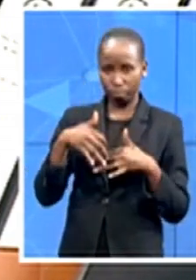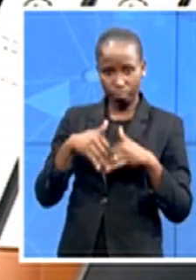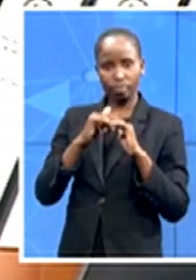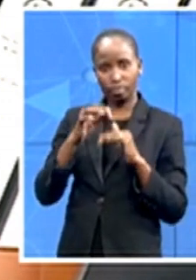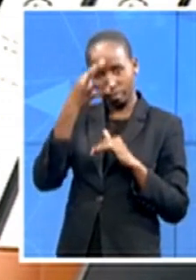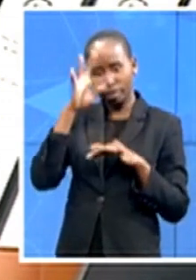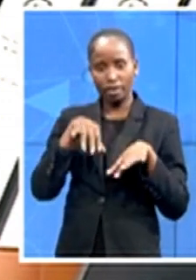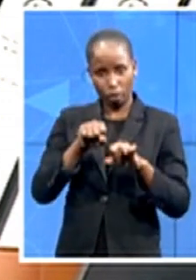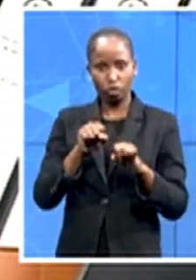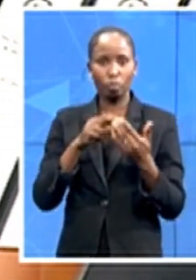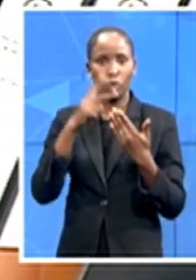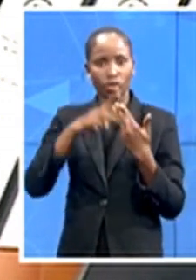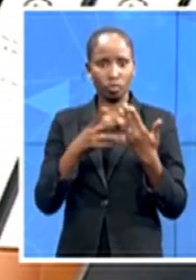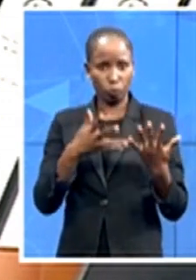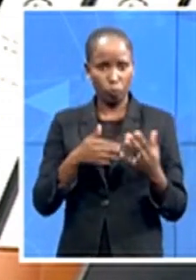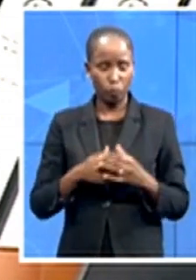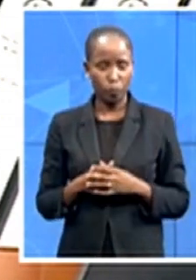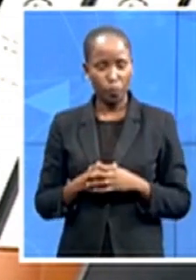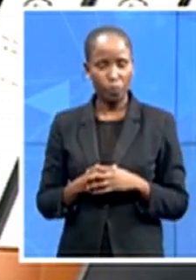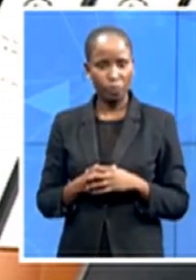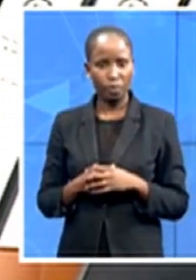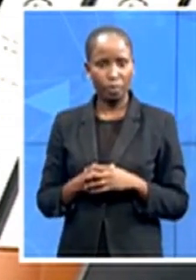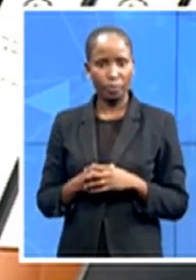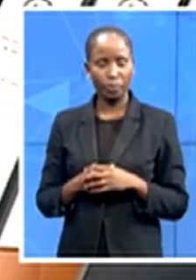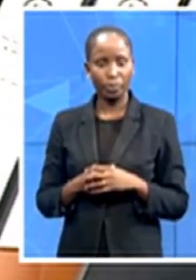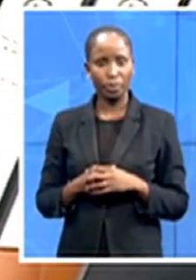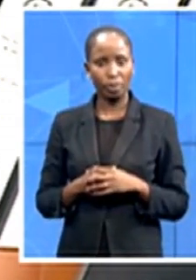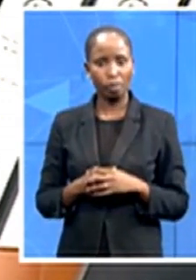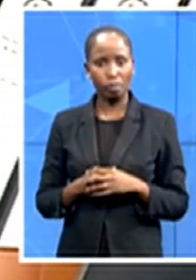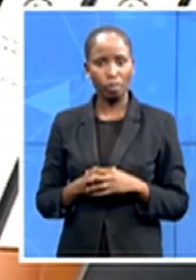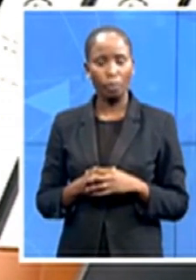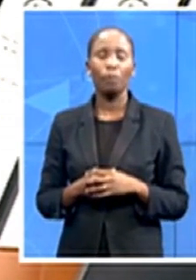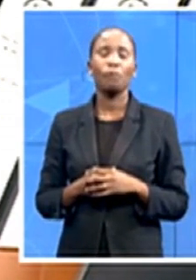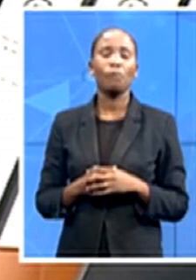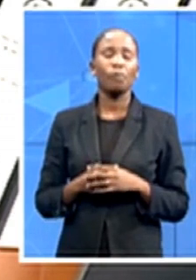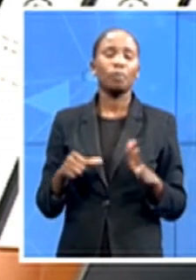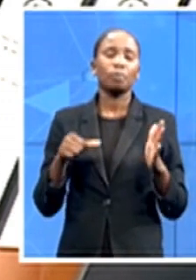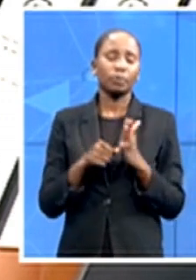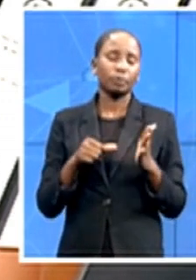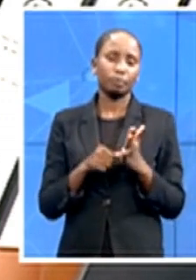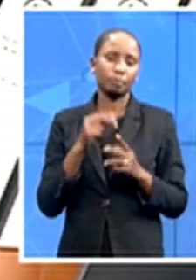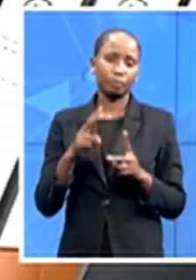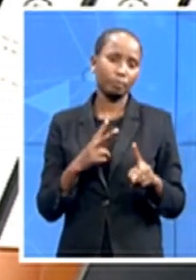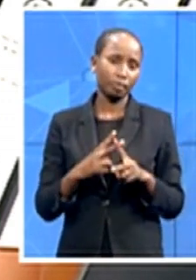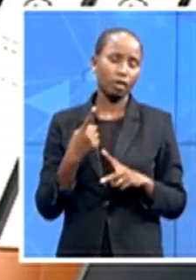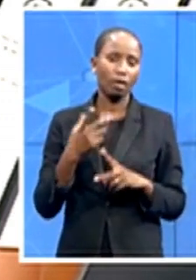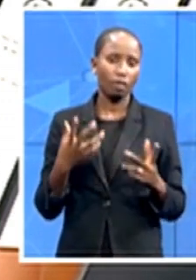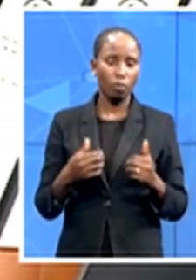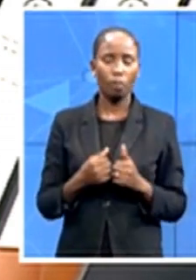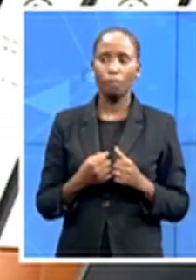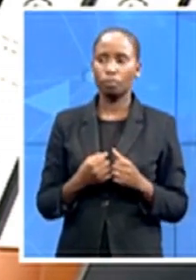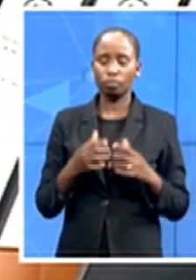It was also important to pursue and sustain the many government programs that were vital to